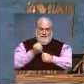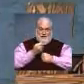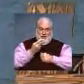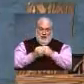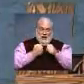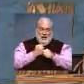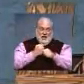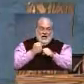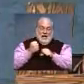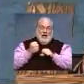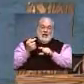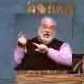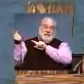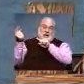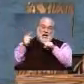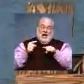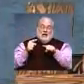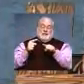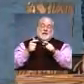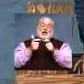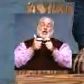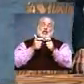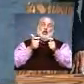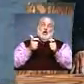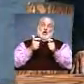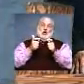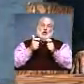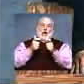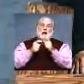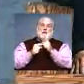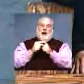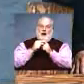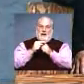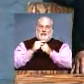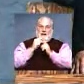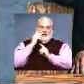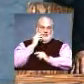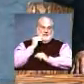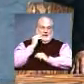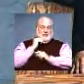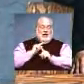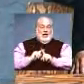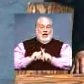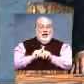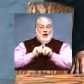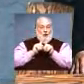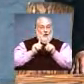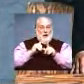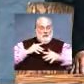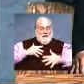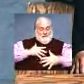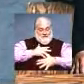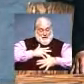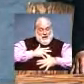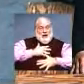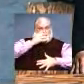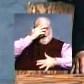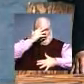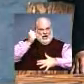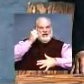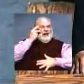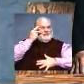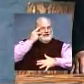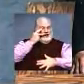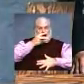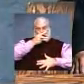huge change and a very positive change. So what I'm afraid of, though, is because I've seen the effects of